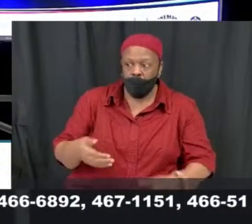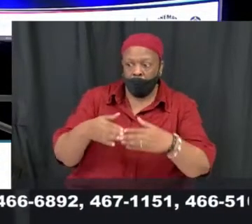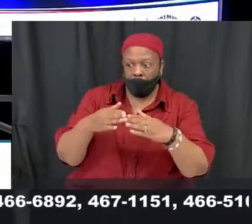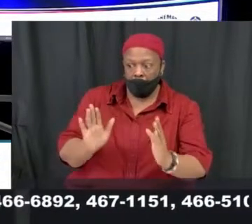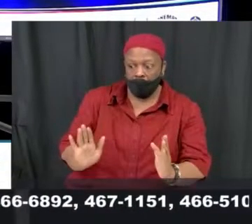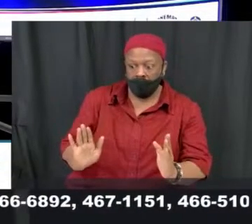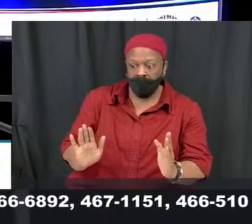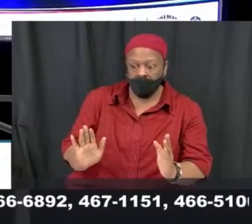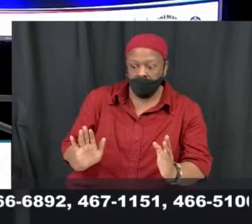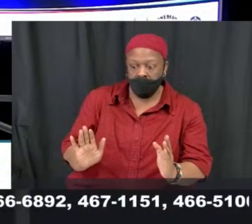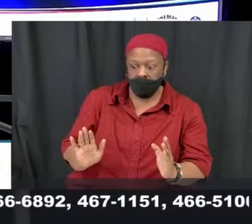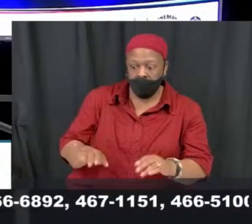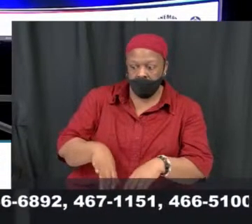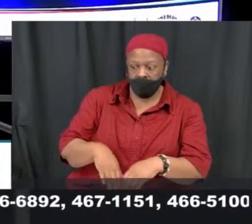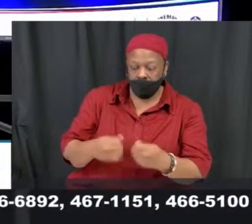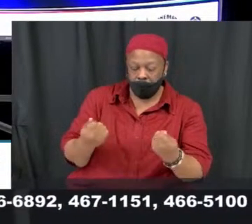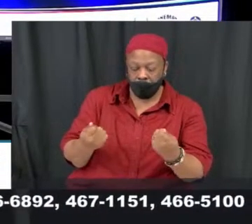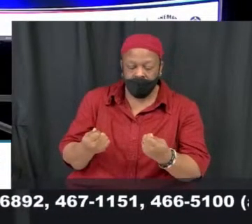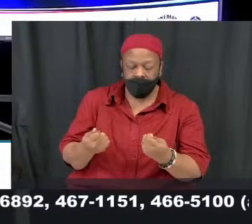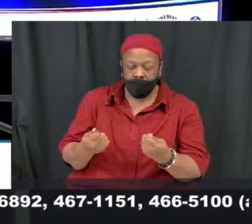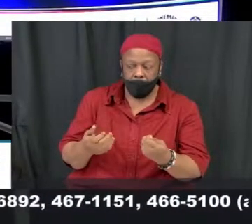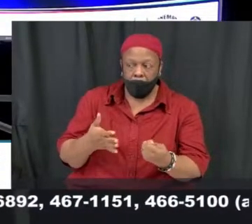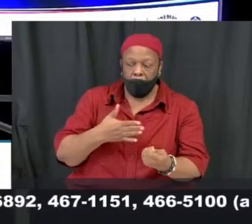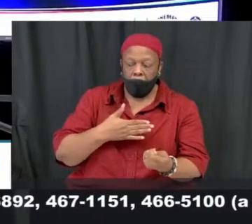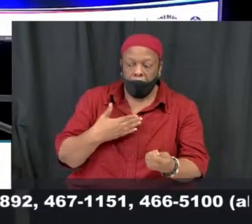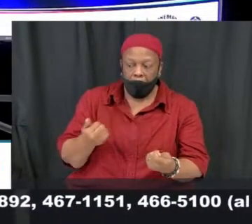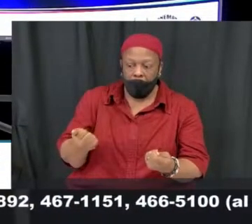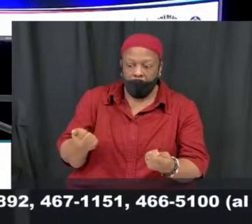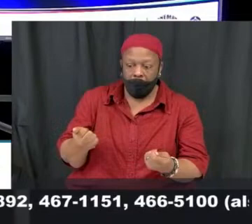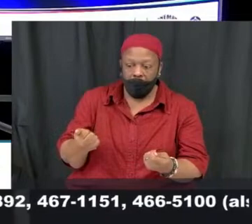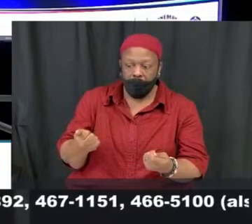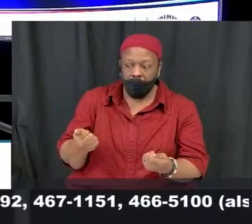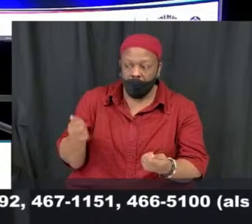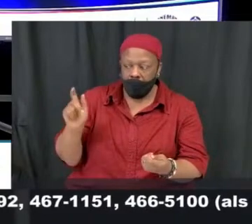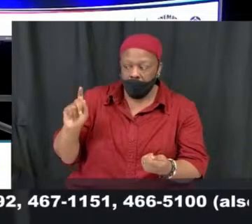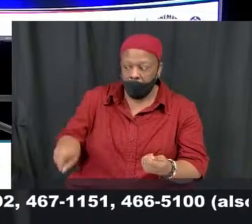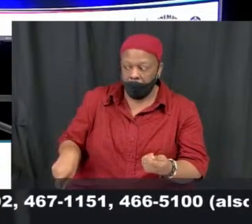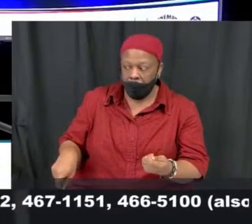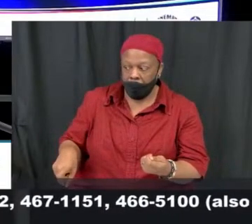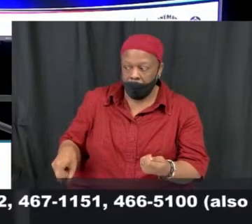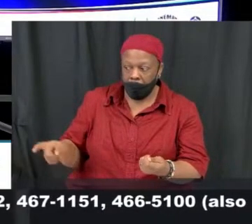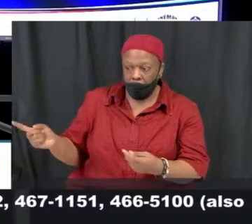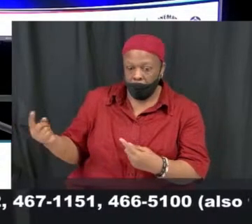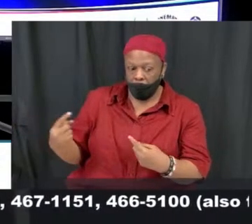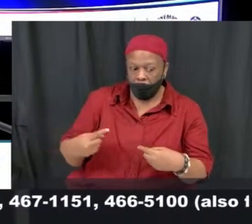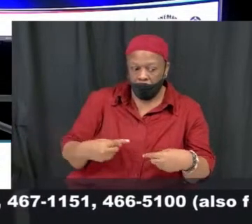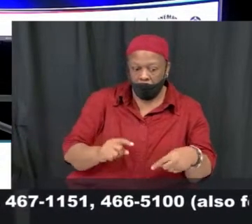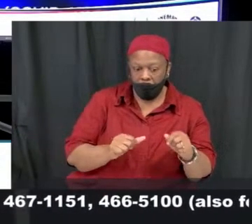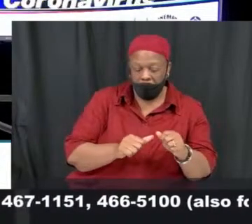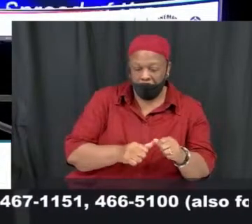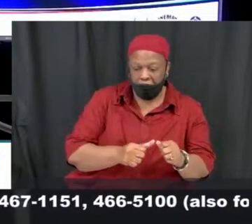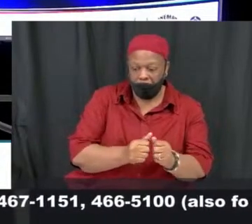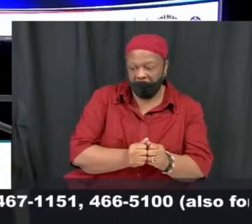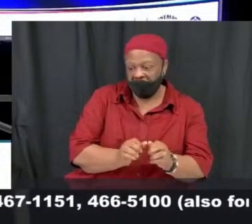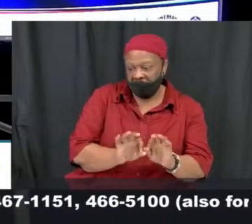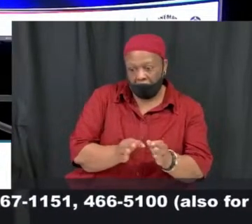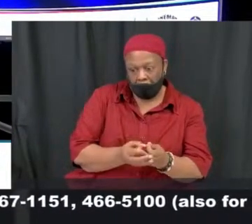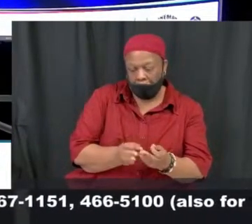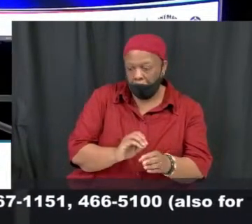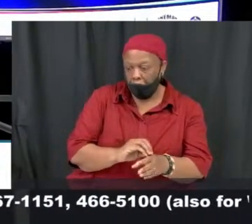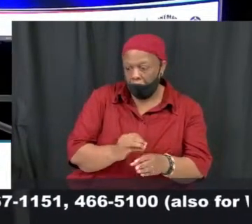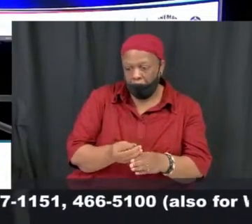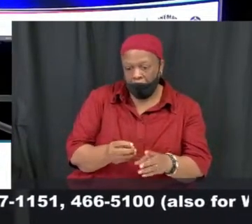you and take you in because they feel it. So protect your neighbor, protect yourself, protect all of us.